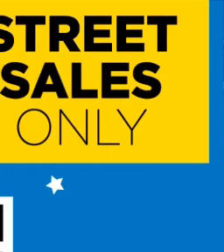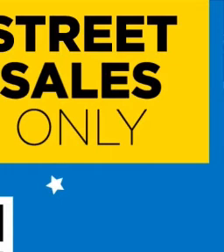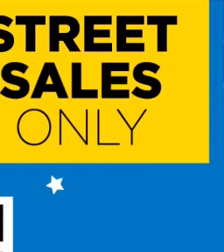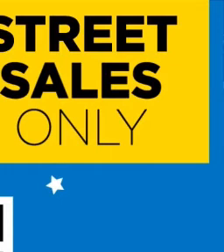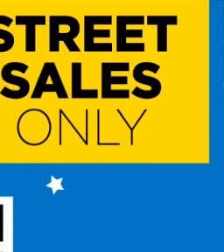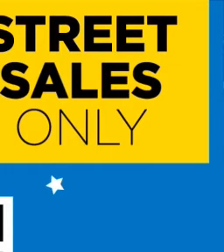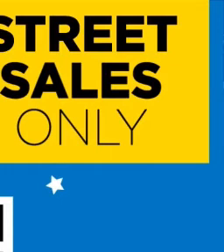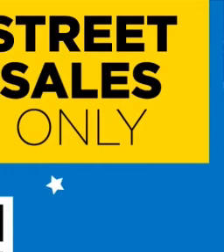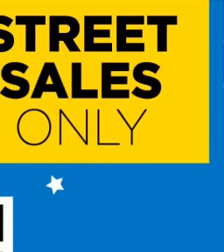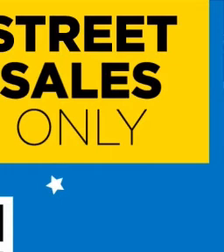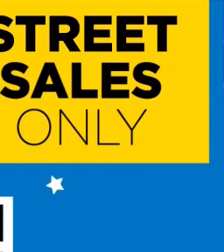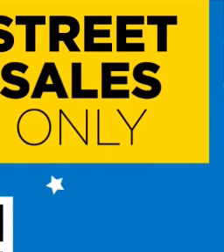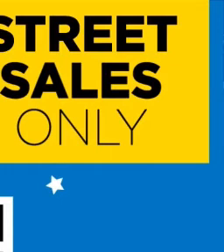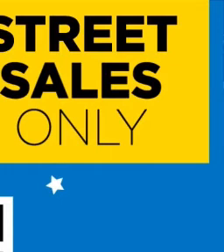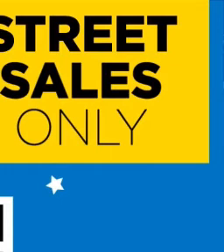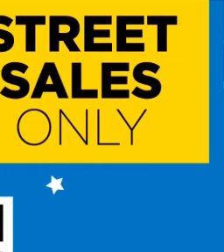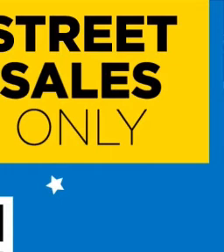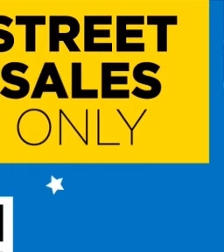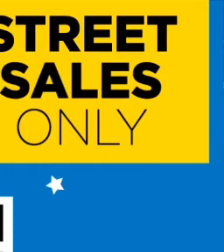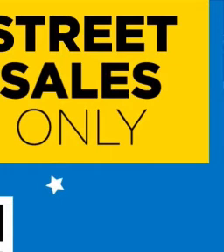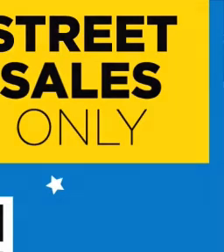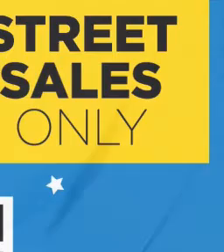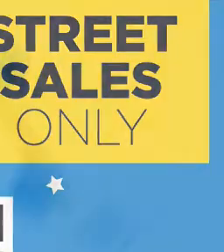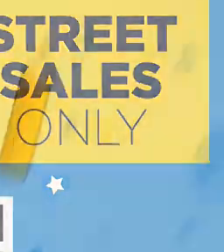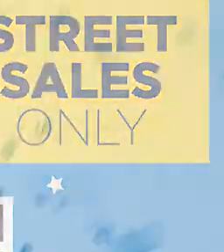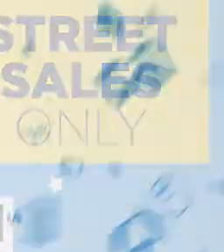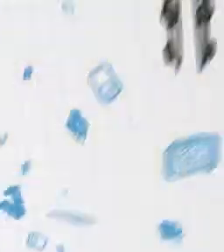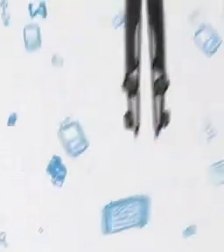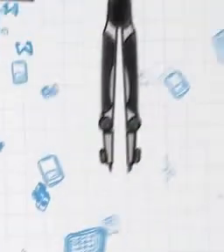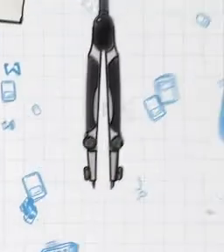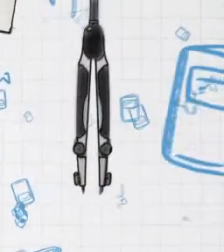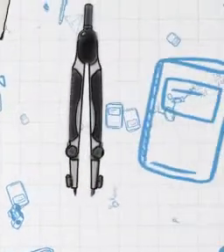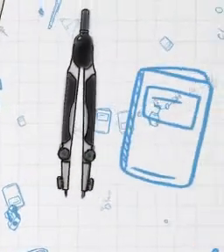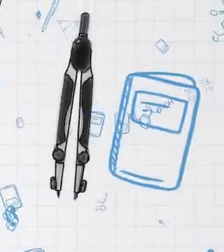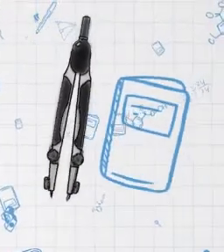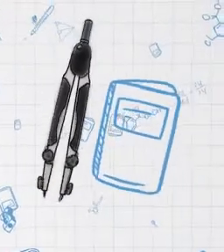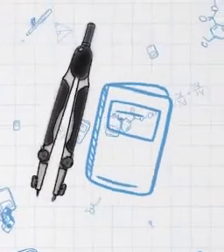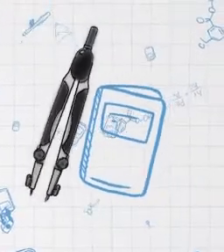lesson and other fun activities with Zoe and Zoshi.